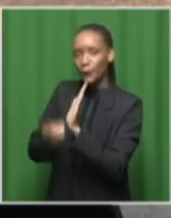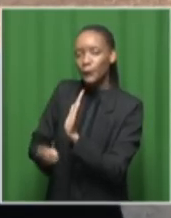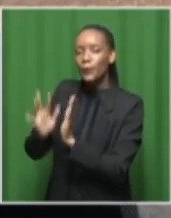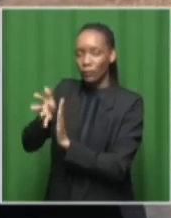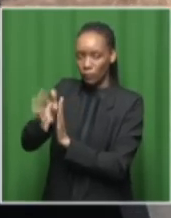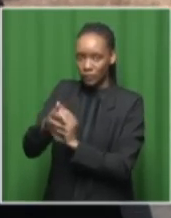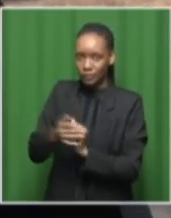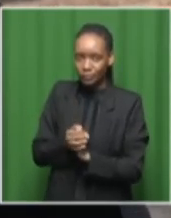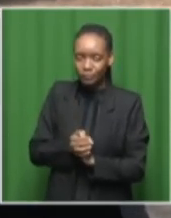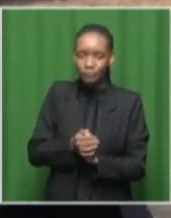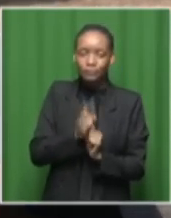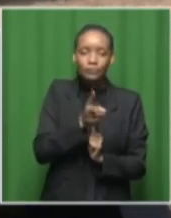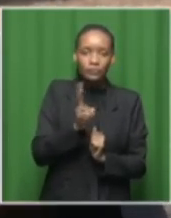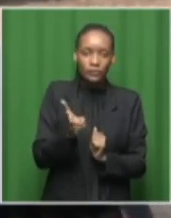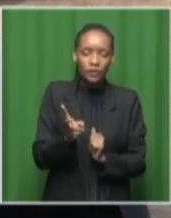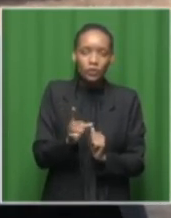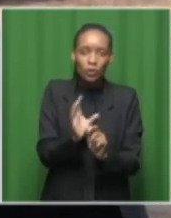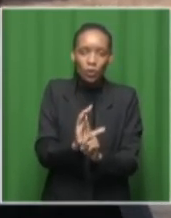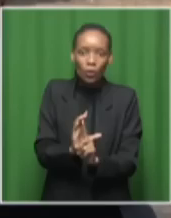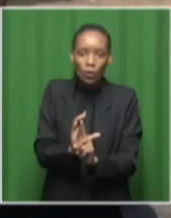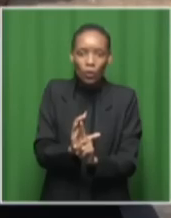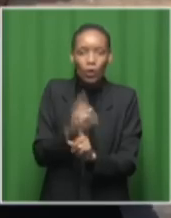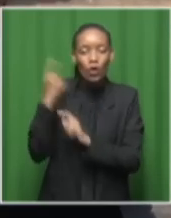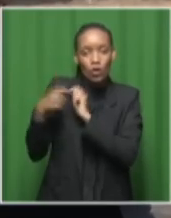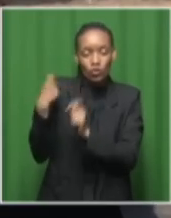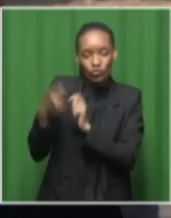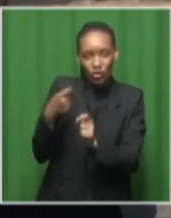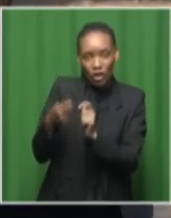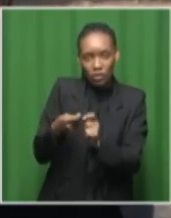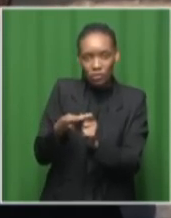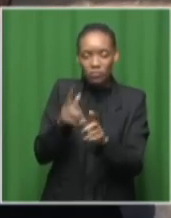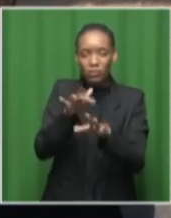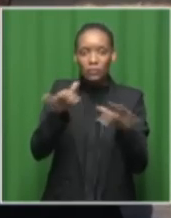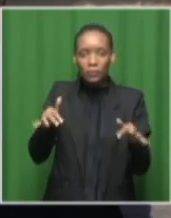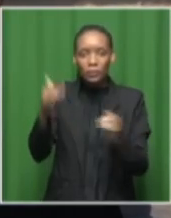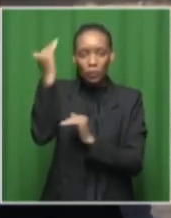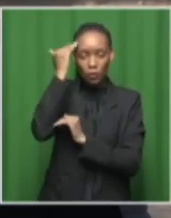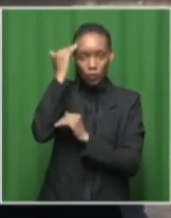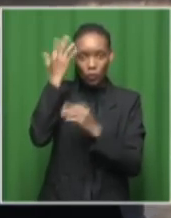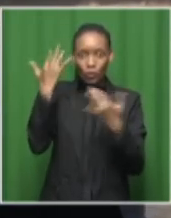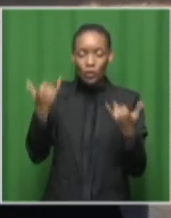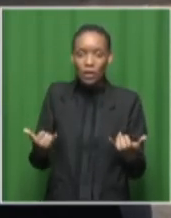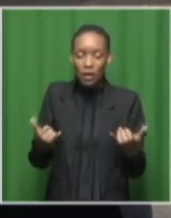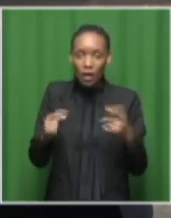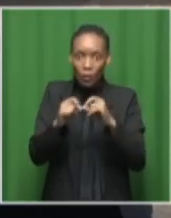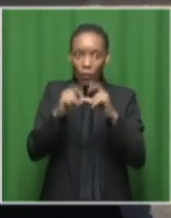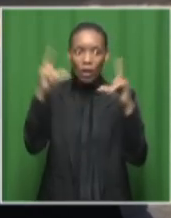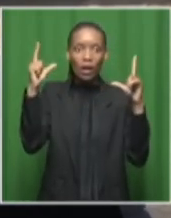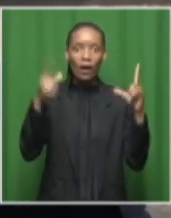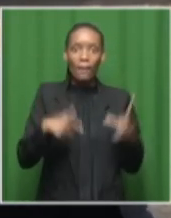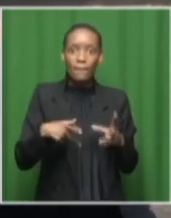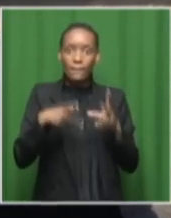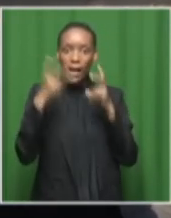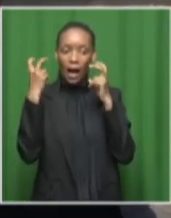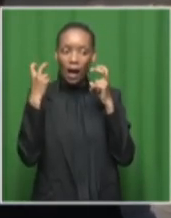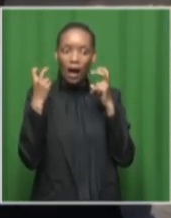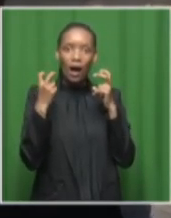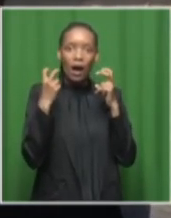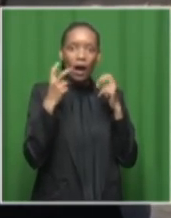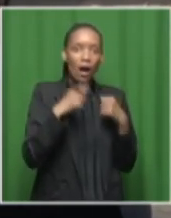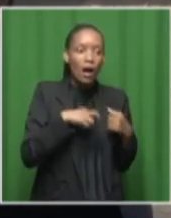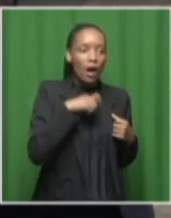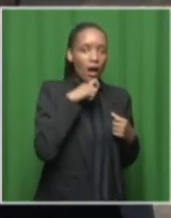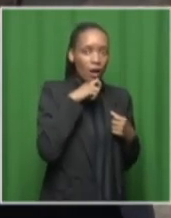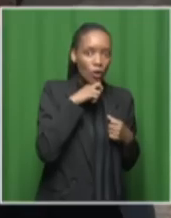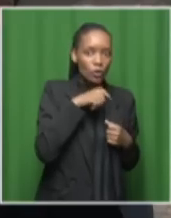of tradition is that while South Africans may now know, and those that are waking up now to the news that Nkosi Mangosuthu Buthelezi has